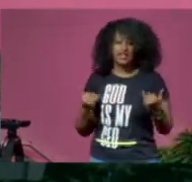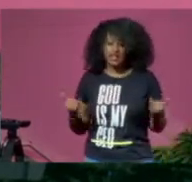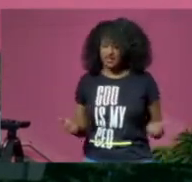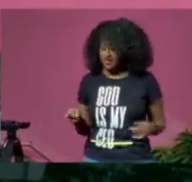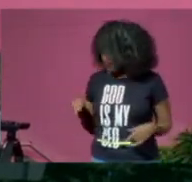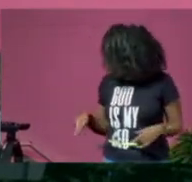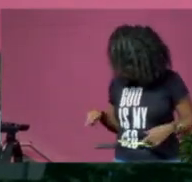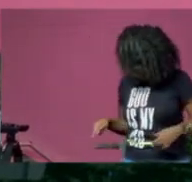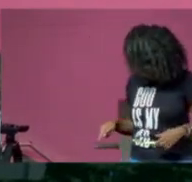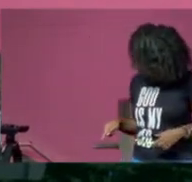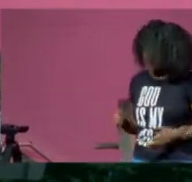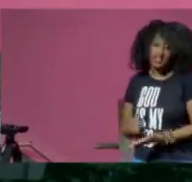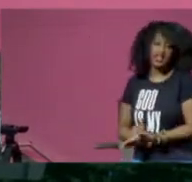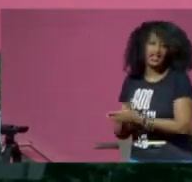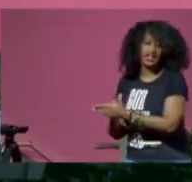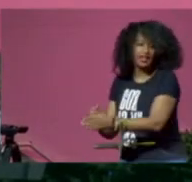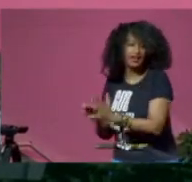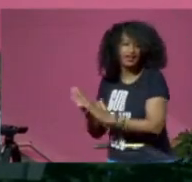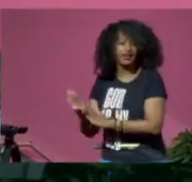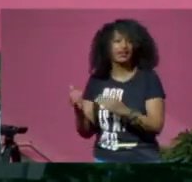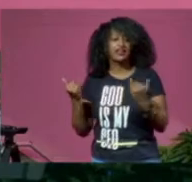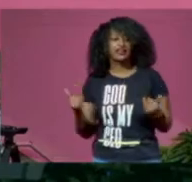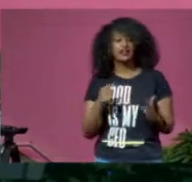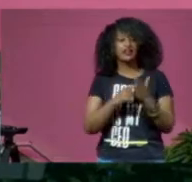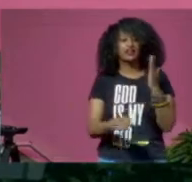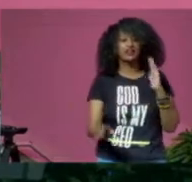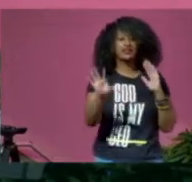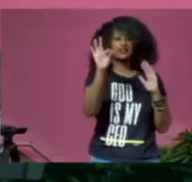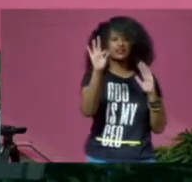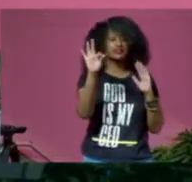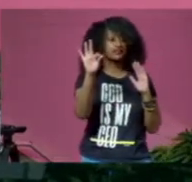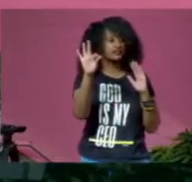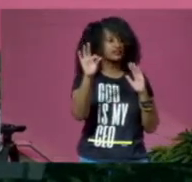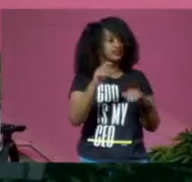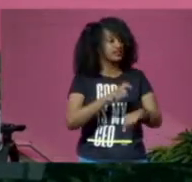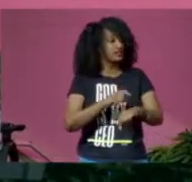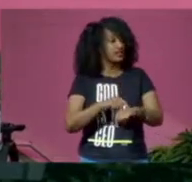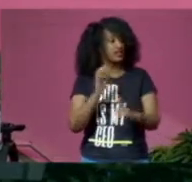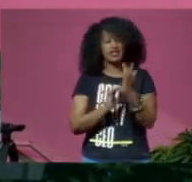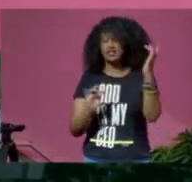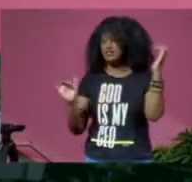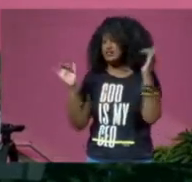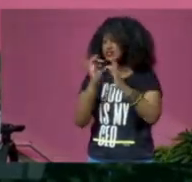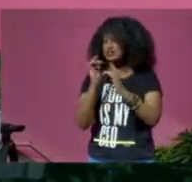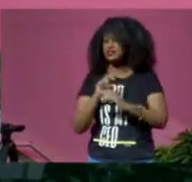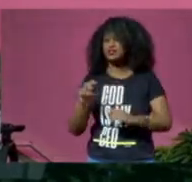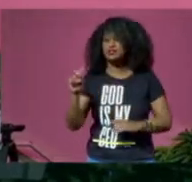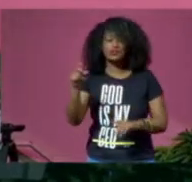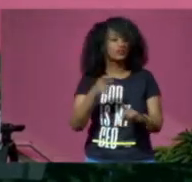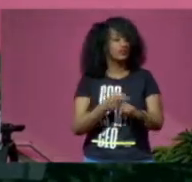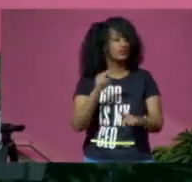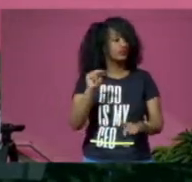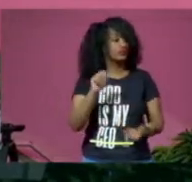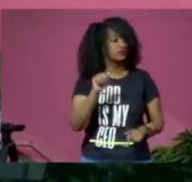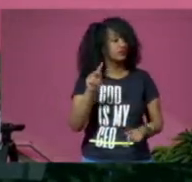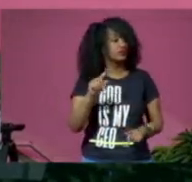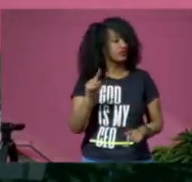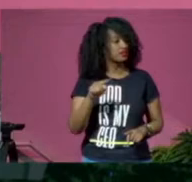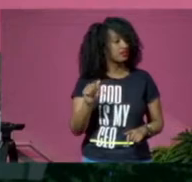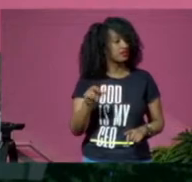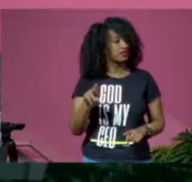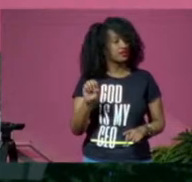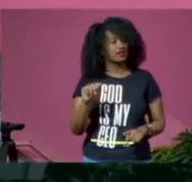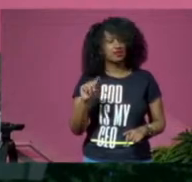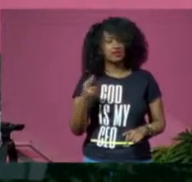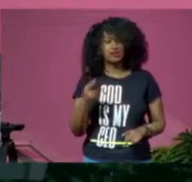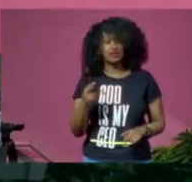they are. And so verse 9 of chapter 1 says, at the time Jesus came from Nazareth and Galilee and was